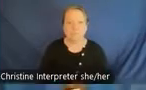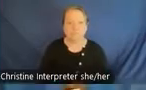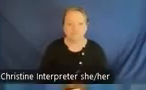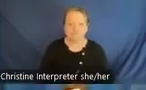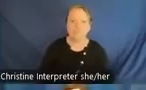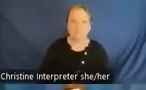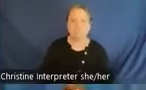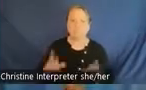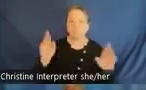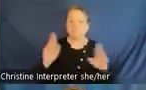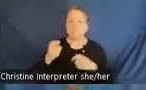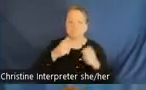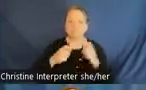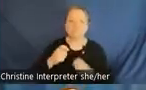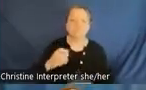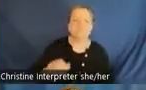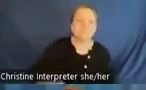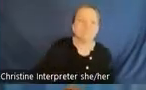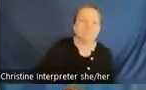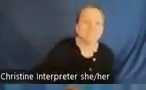Thank you, everybody. This has been